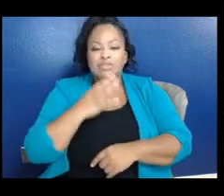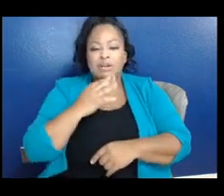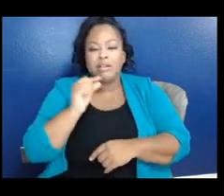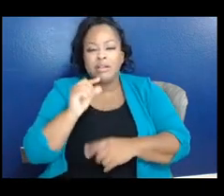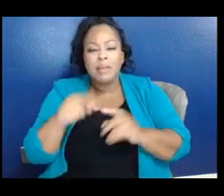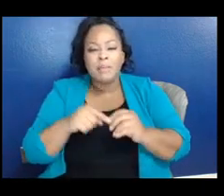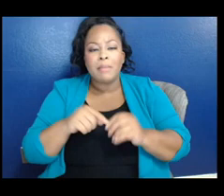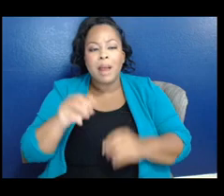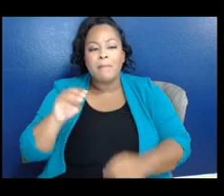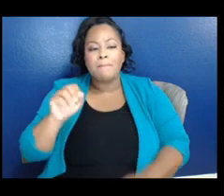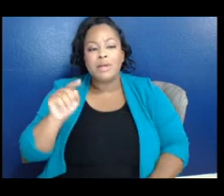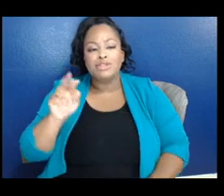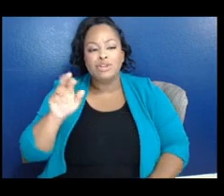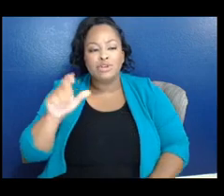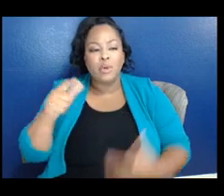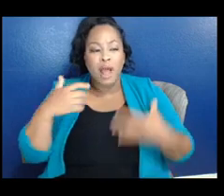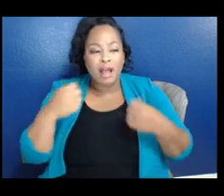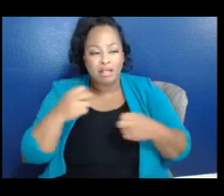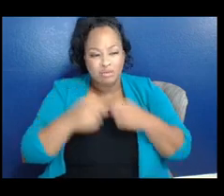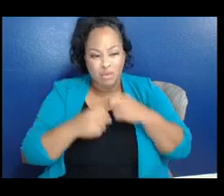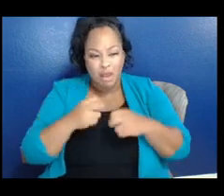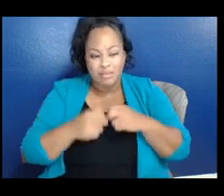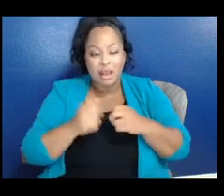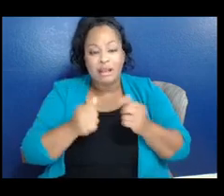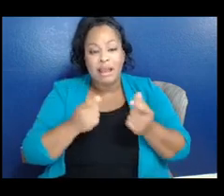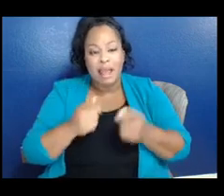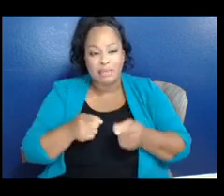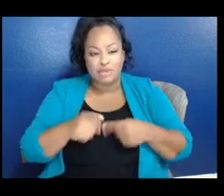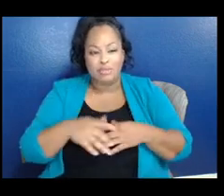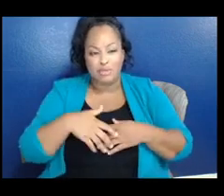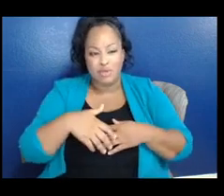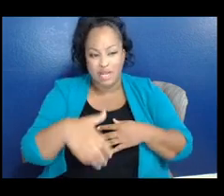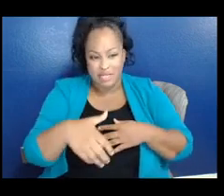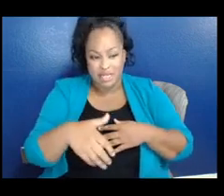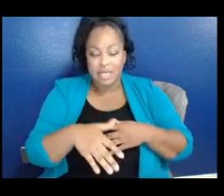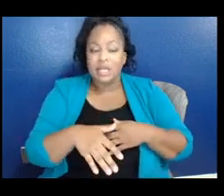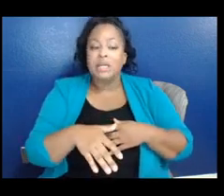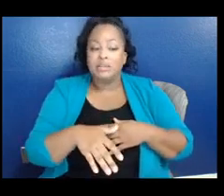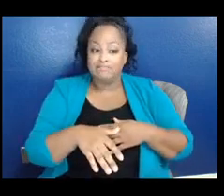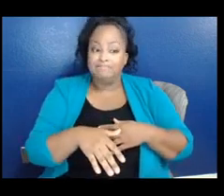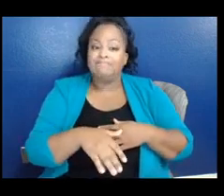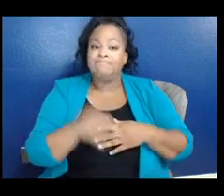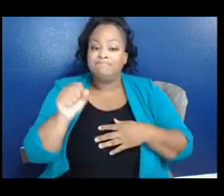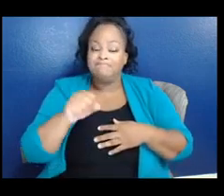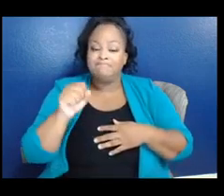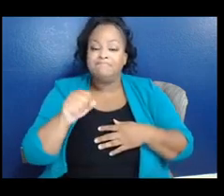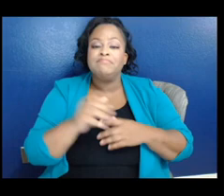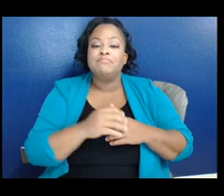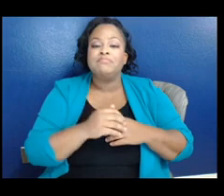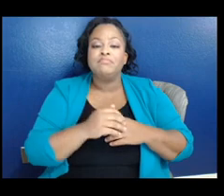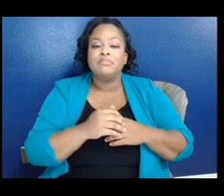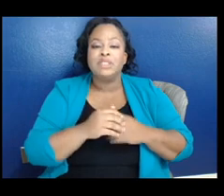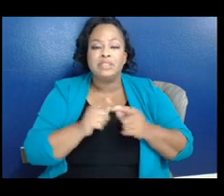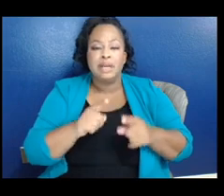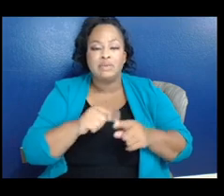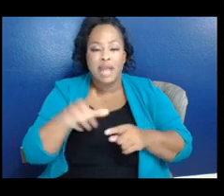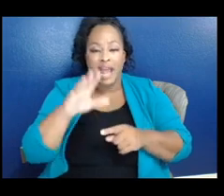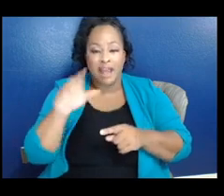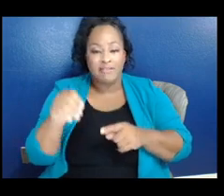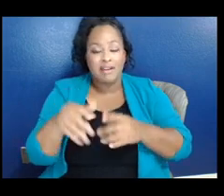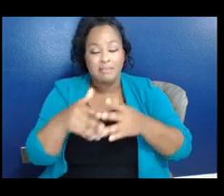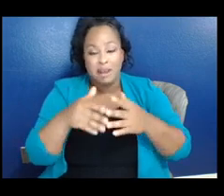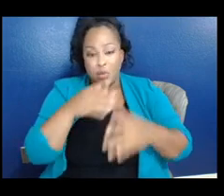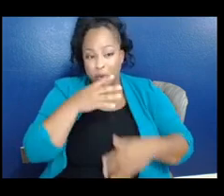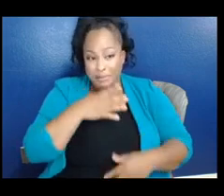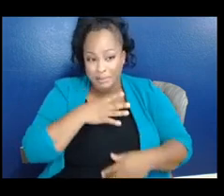bit about the maternal health crisis, and it can happen commonly during pregnancy, especially among